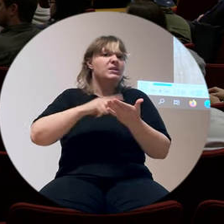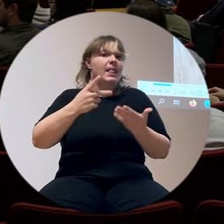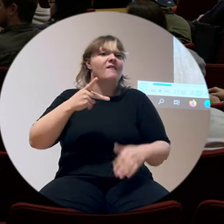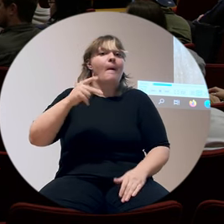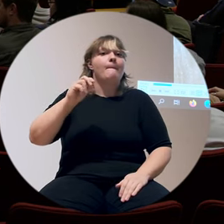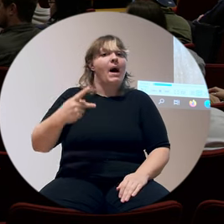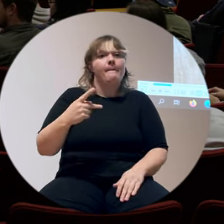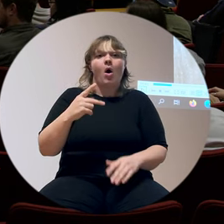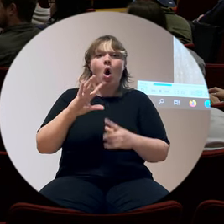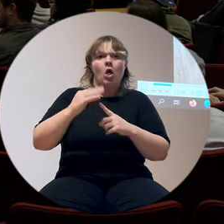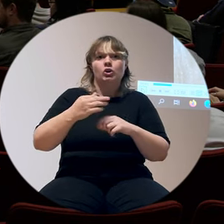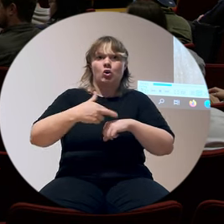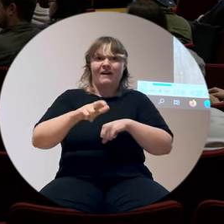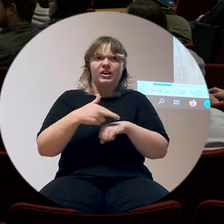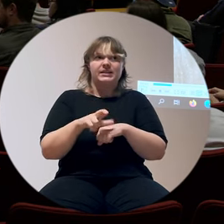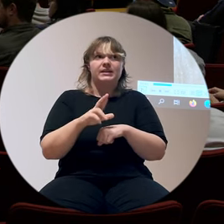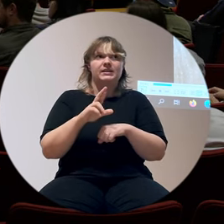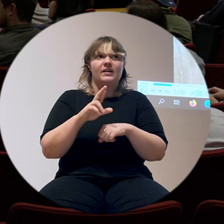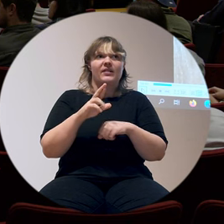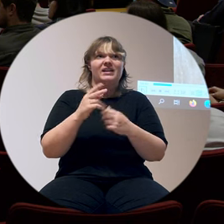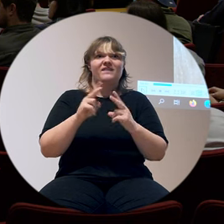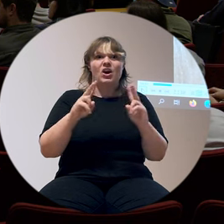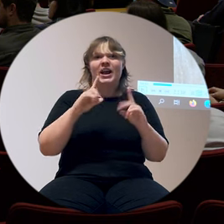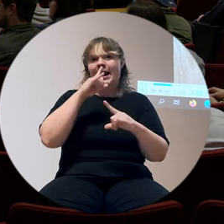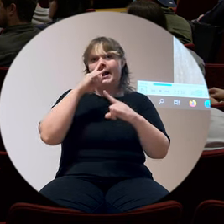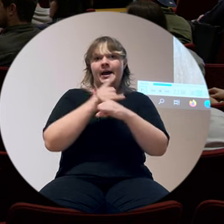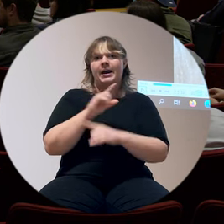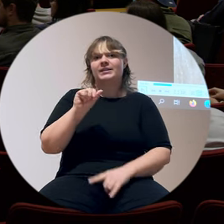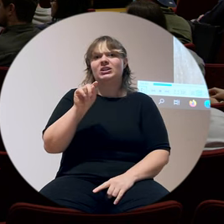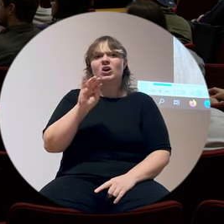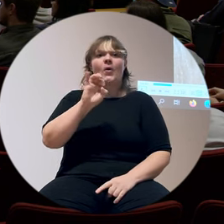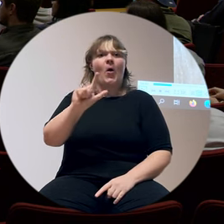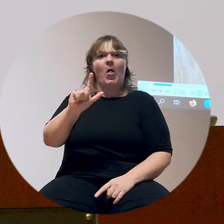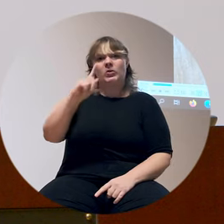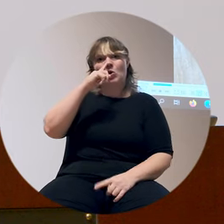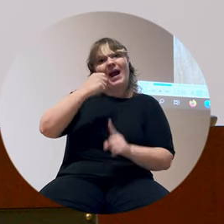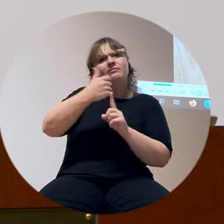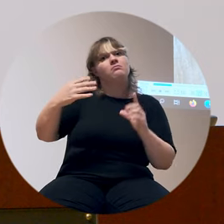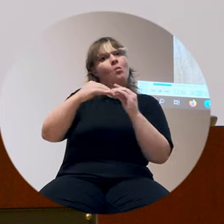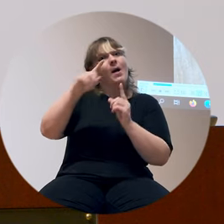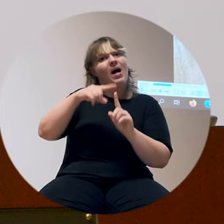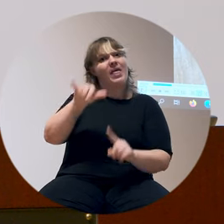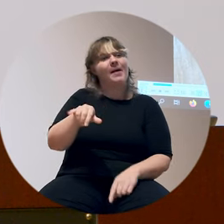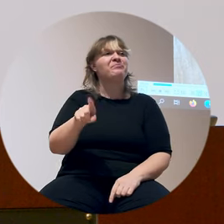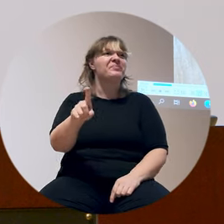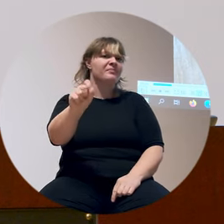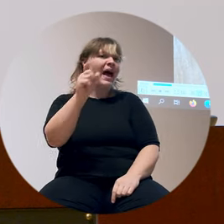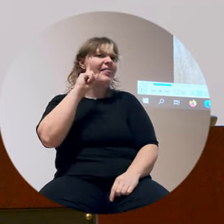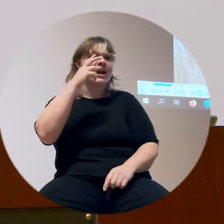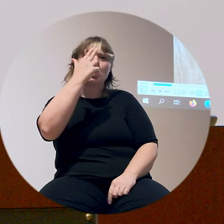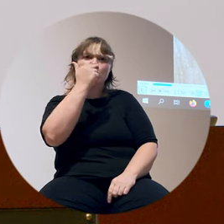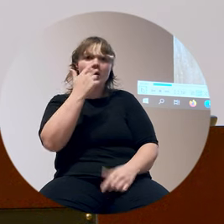references in a way that's very satirical. Can you speak a bit more about that? Yeah, I think humor is important